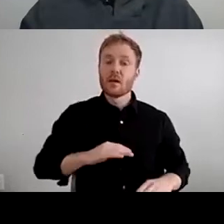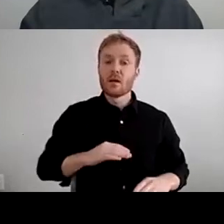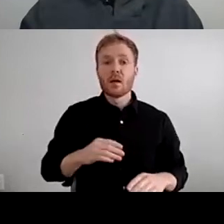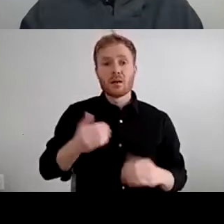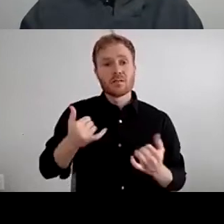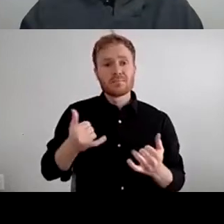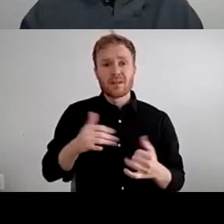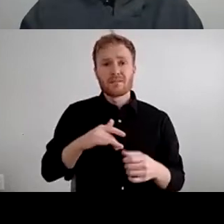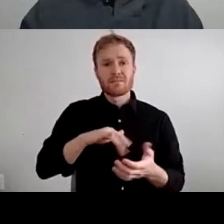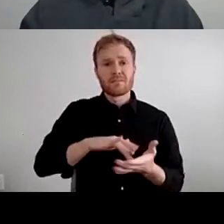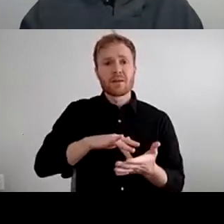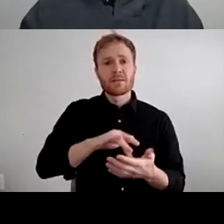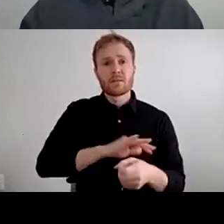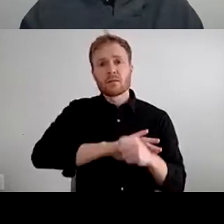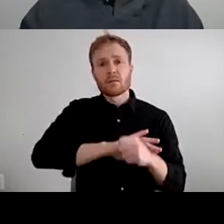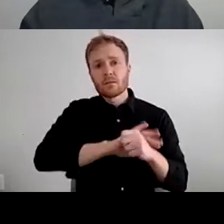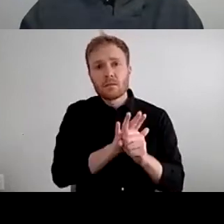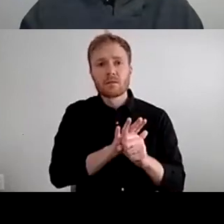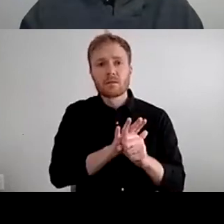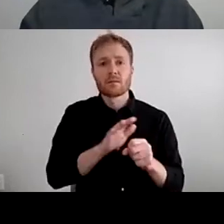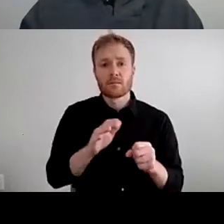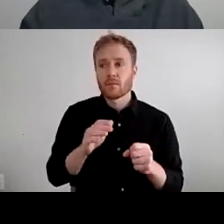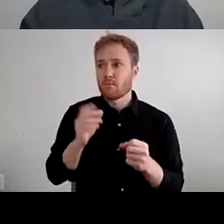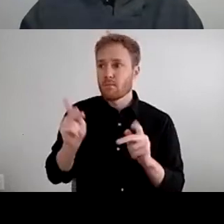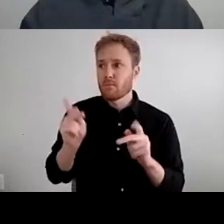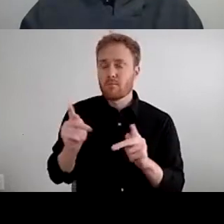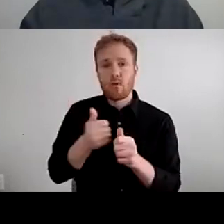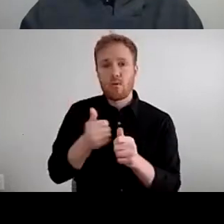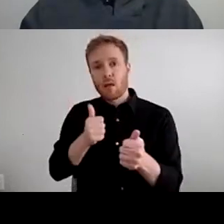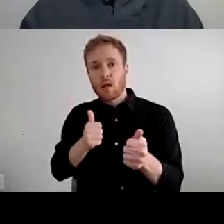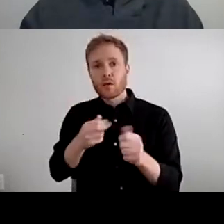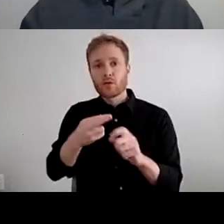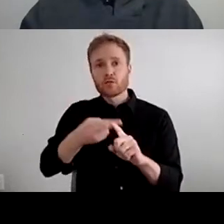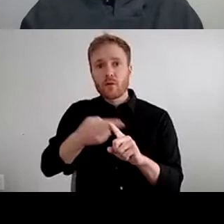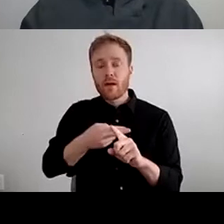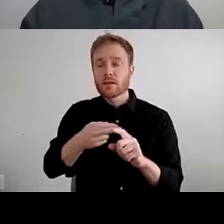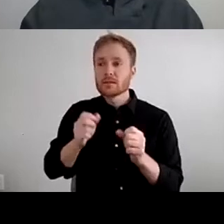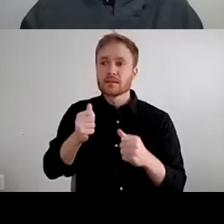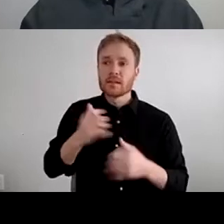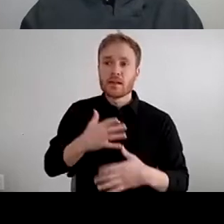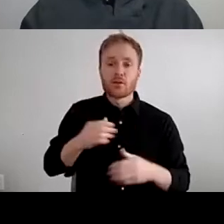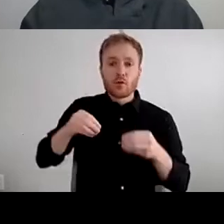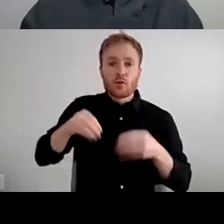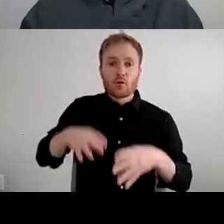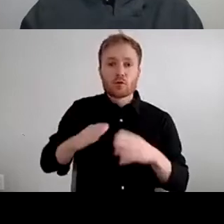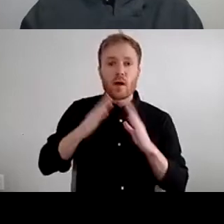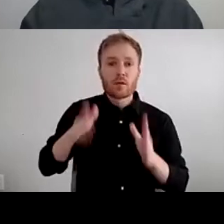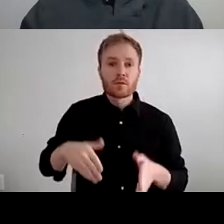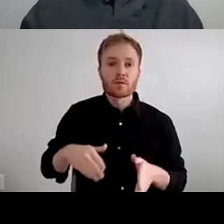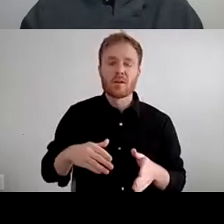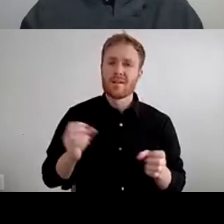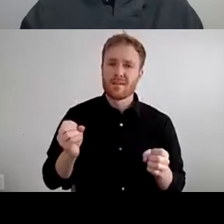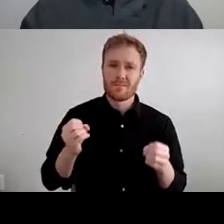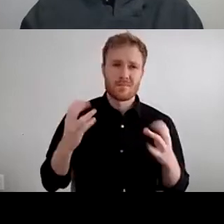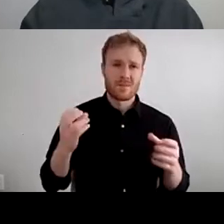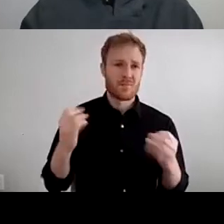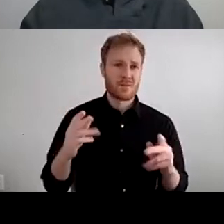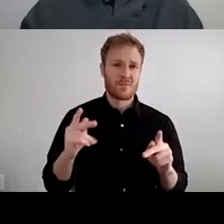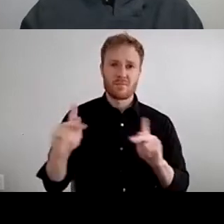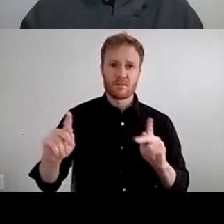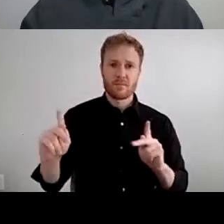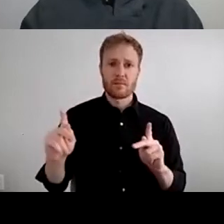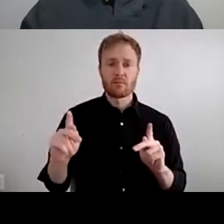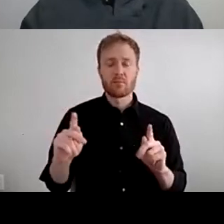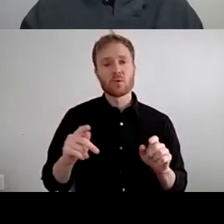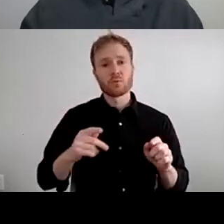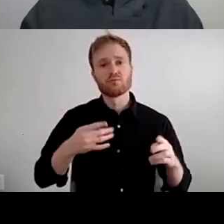people falling behind on rent, scared to lose their homes. We had a historically unprecedented number of people in the streets this summer protesting